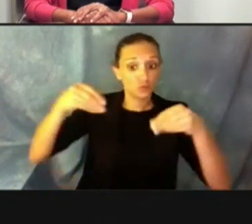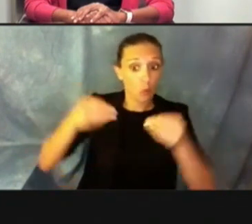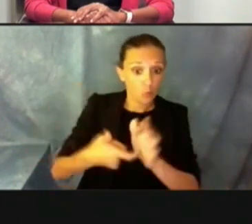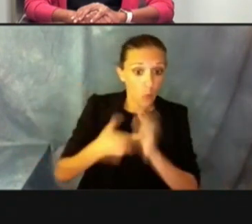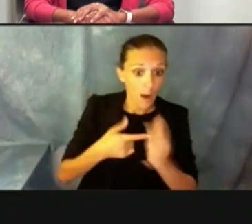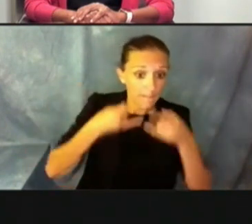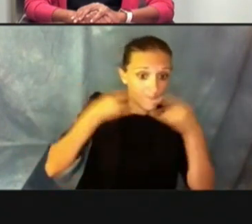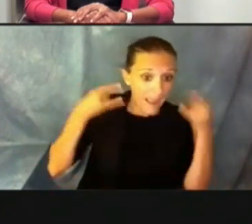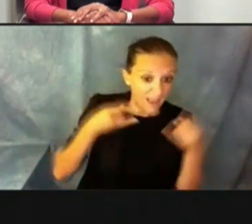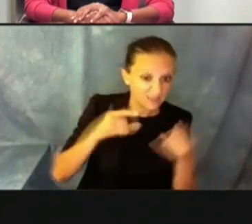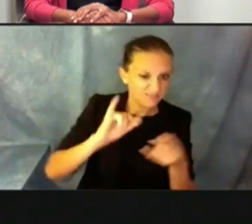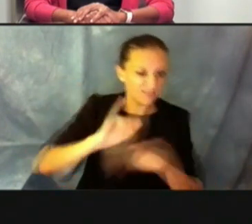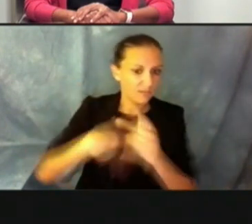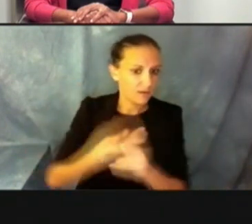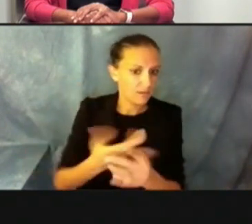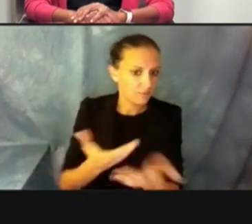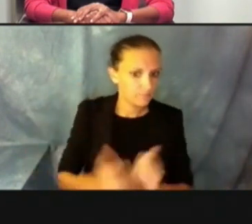masks?